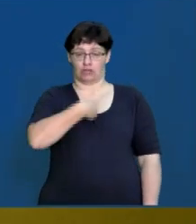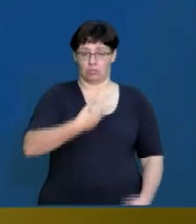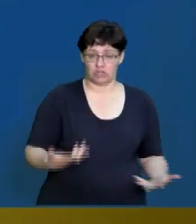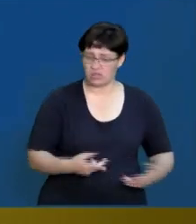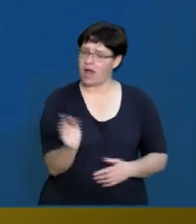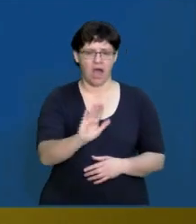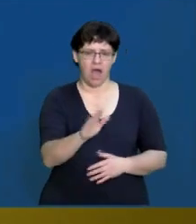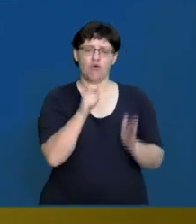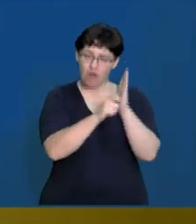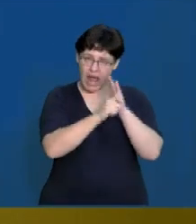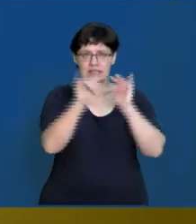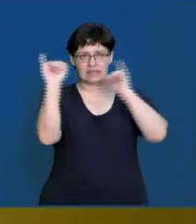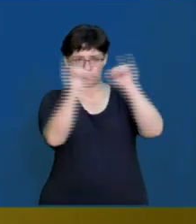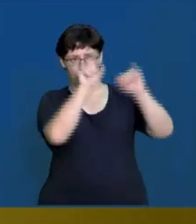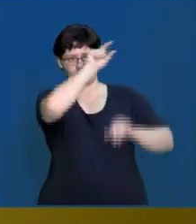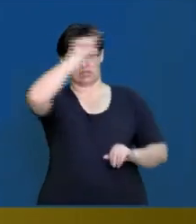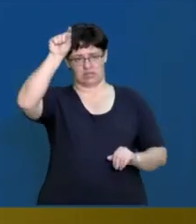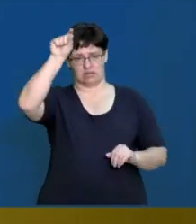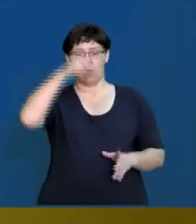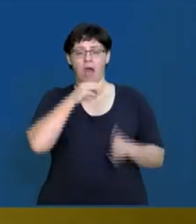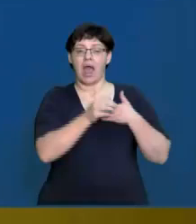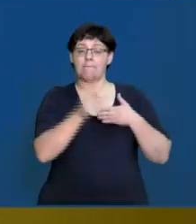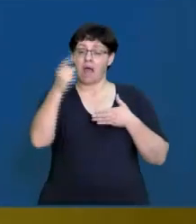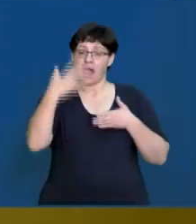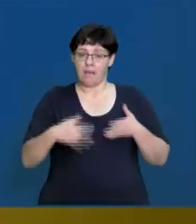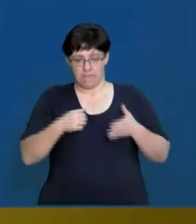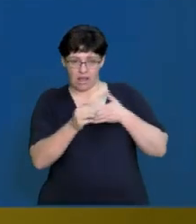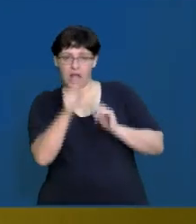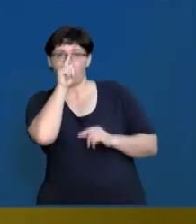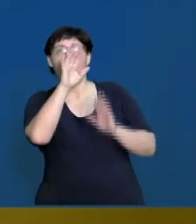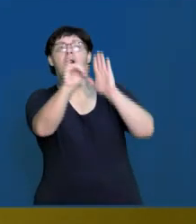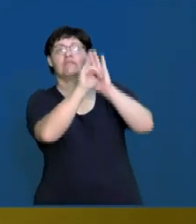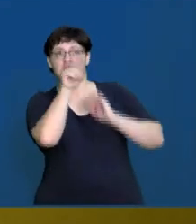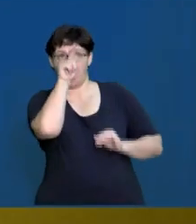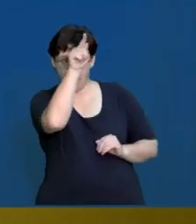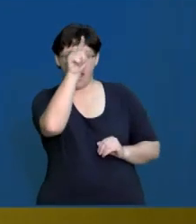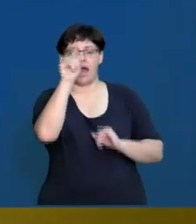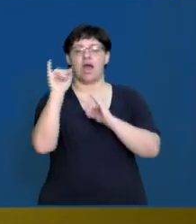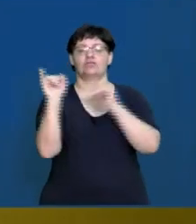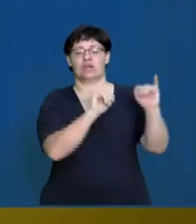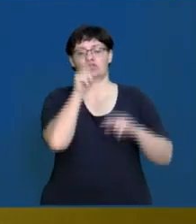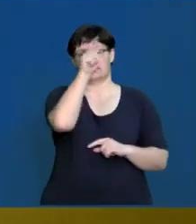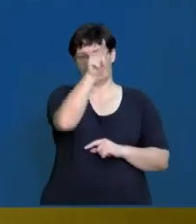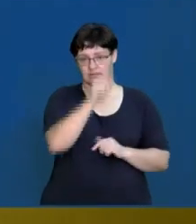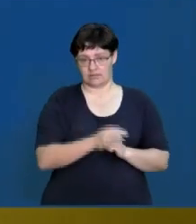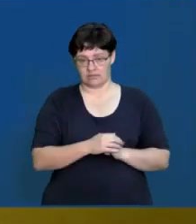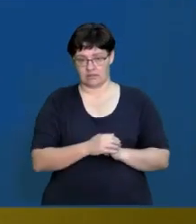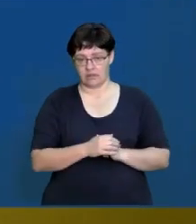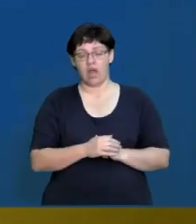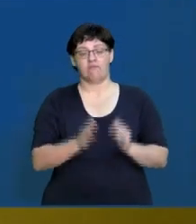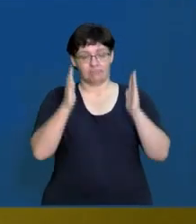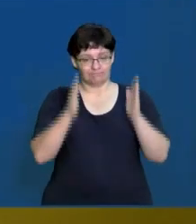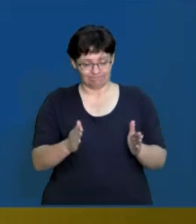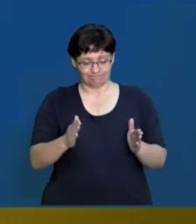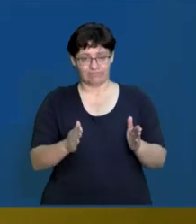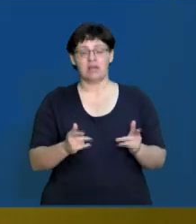write introduction. Please write it, as it's going to guide the marker to be able to identify that you are discussing an introduction there. When